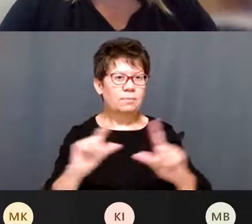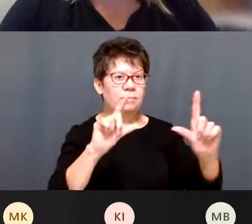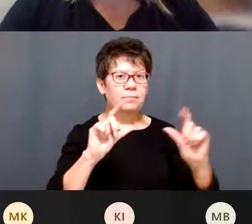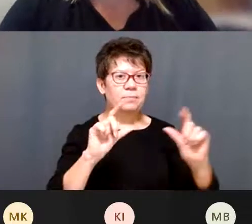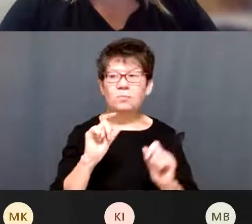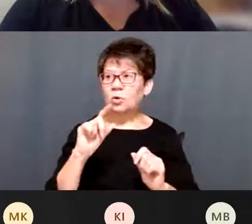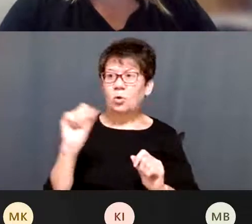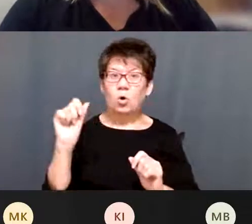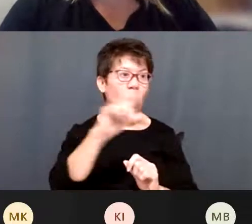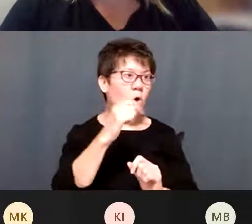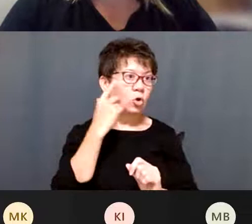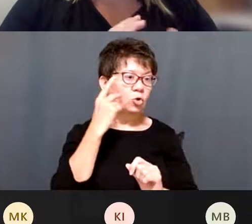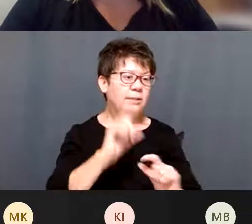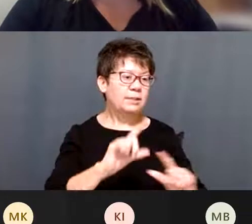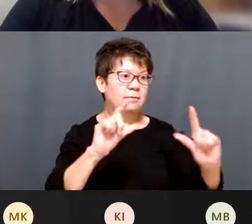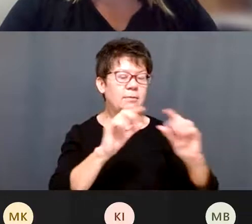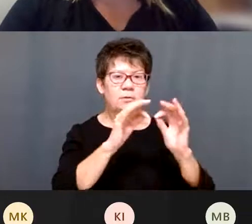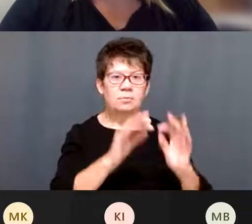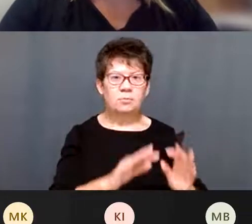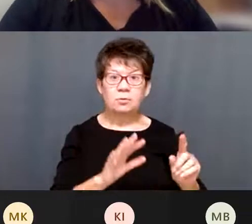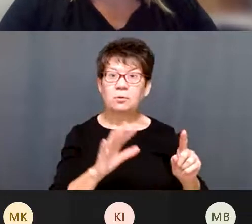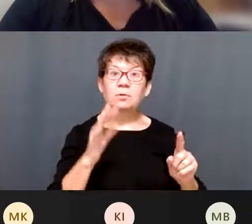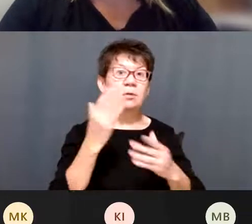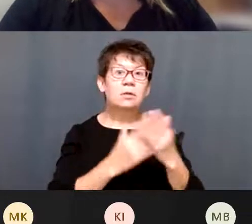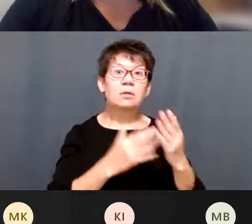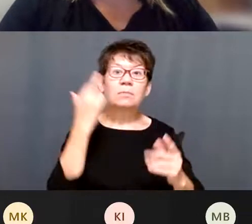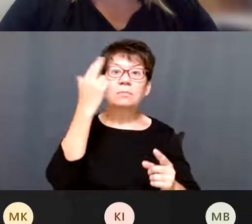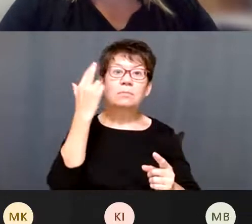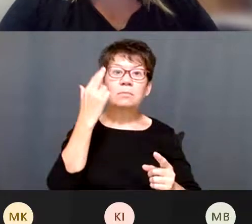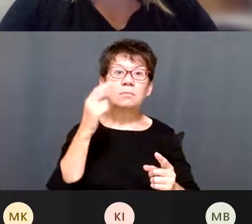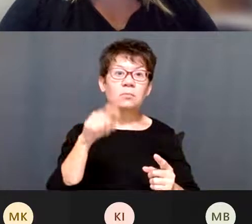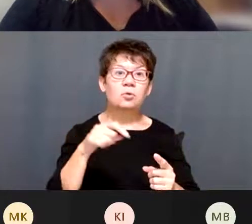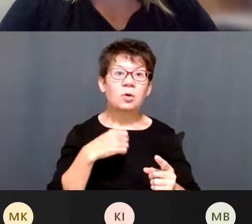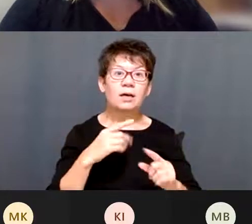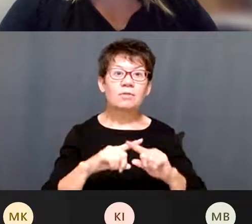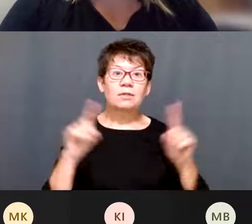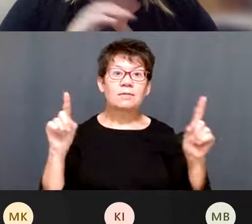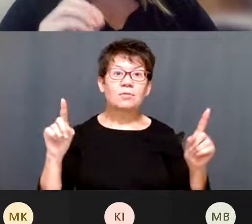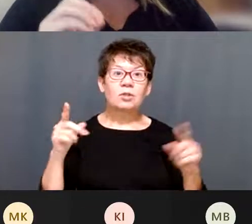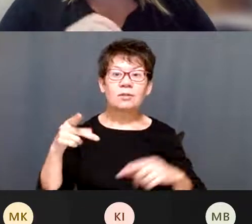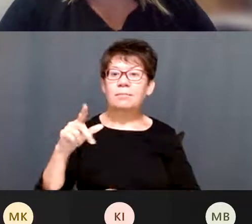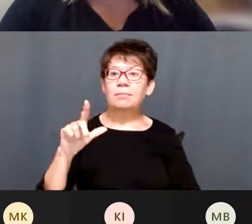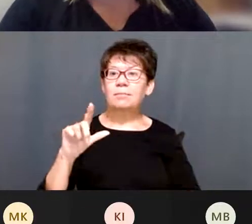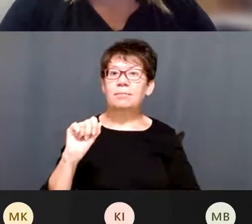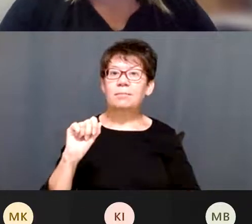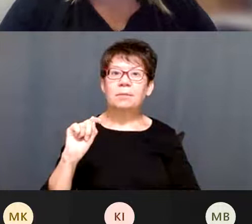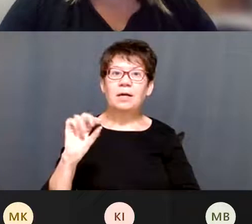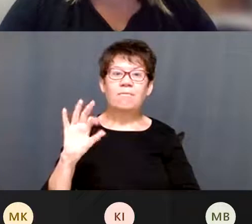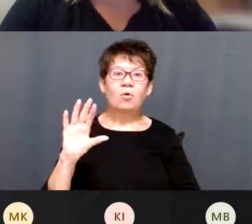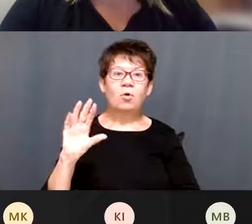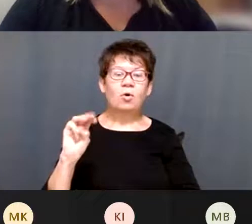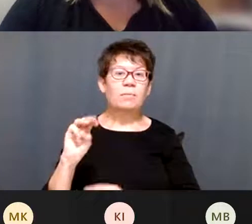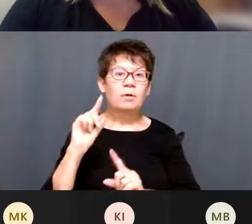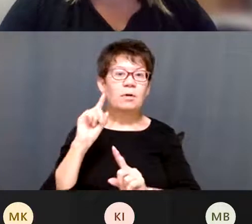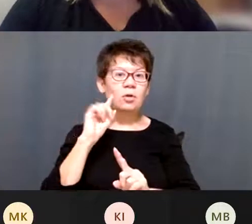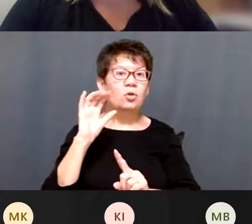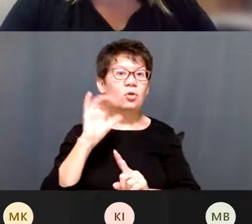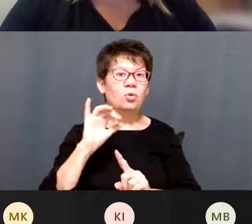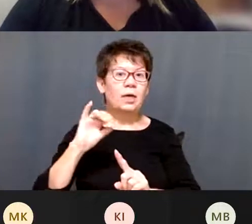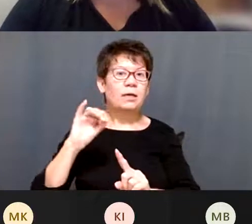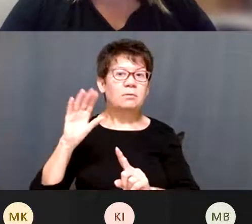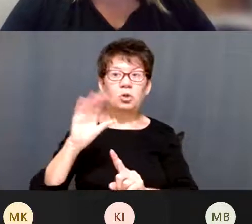on everyone's screens. But if for some reason you are on a different platform, you can go find her, and you should be able to spotlight